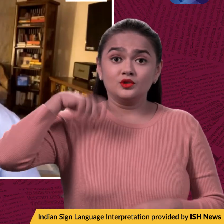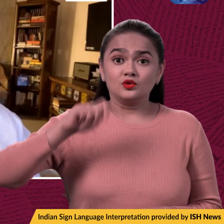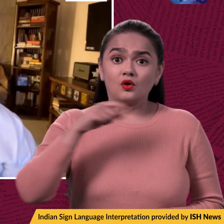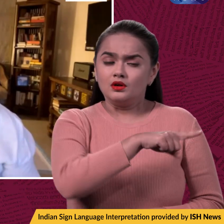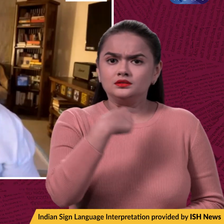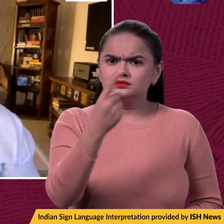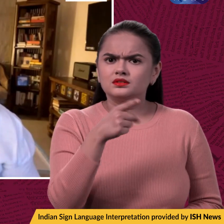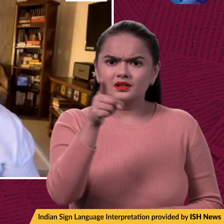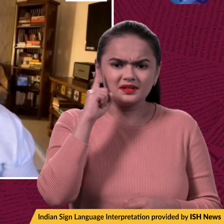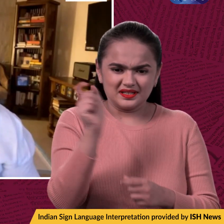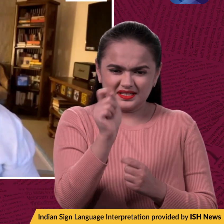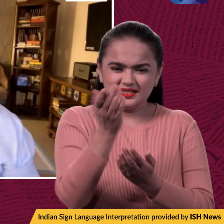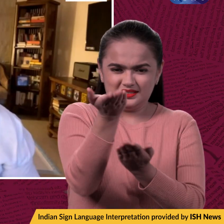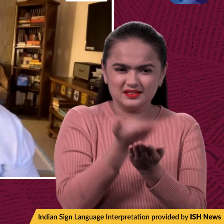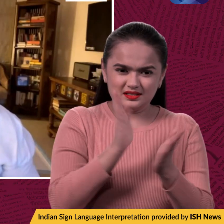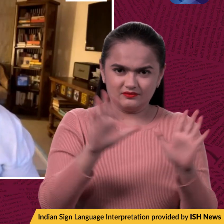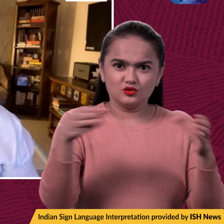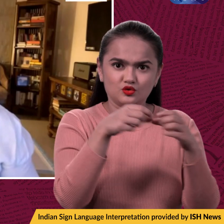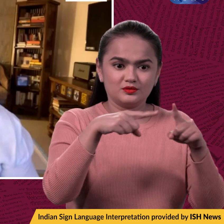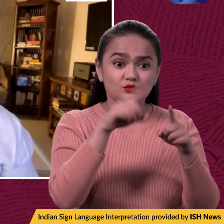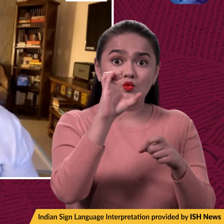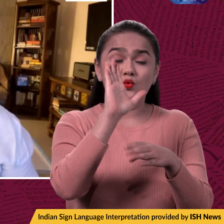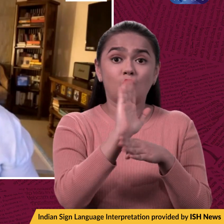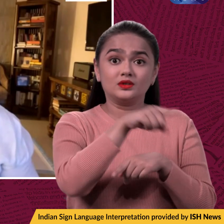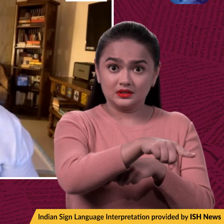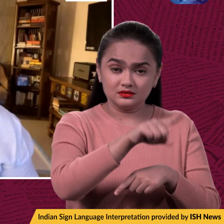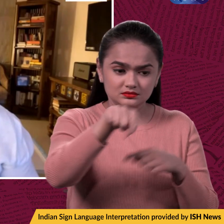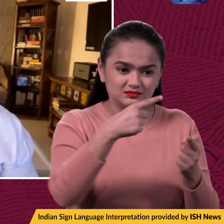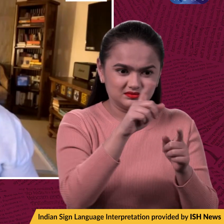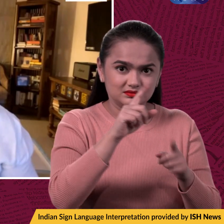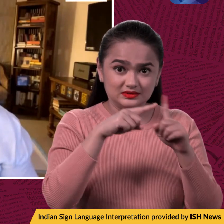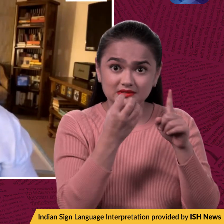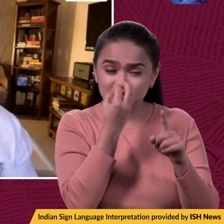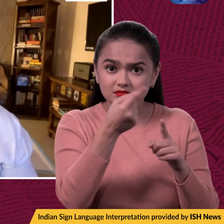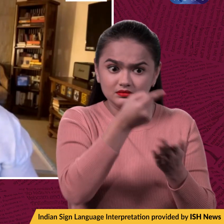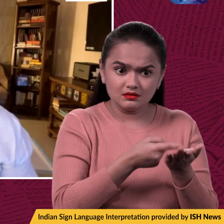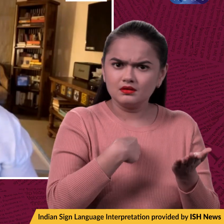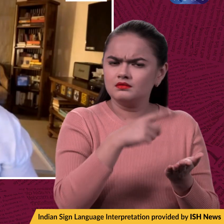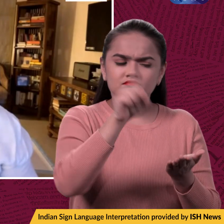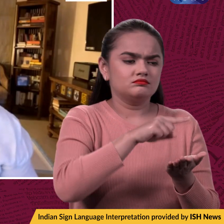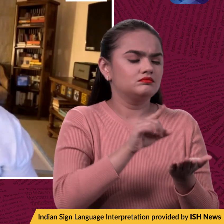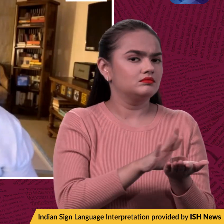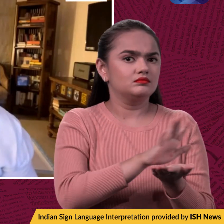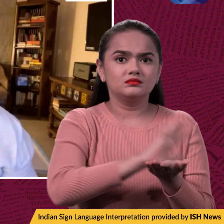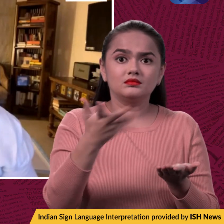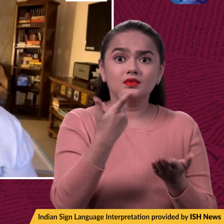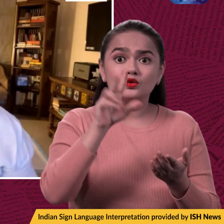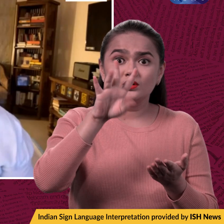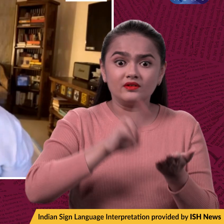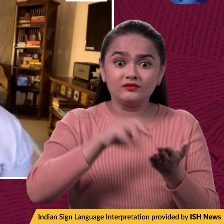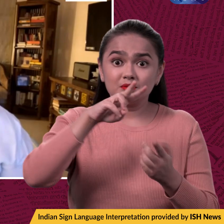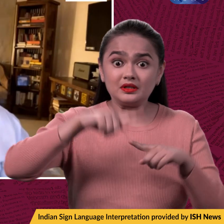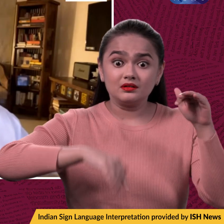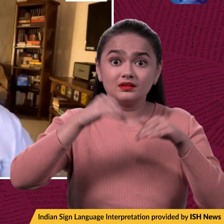The Supreme Court today also rejected a plea by the Trinamool Congress to postpone the local body elections in Tripura that's scheduled